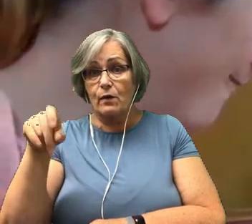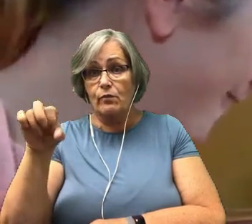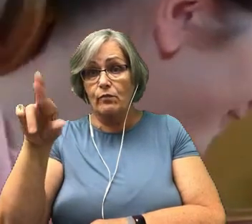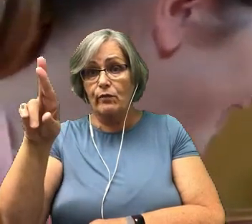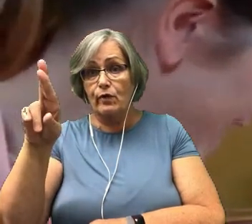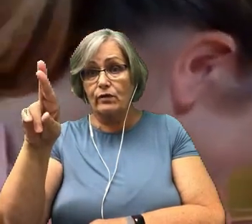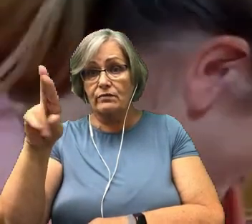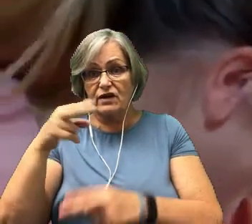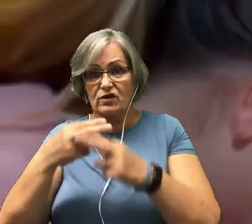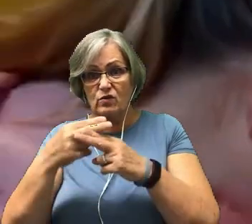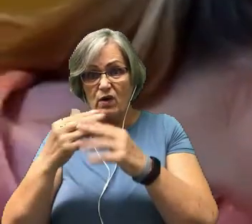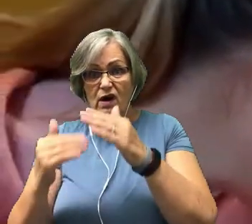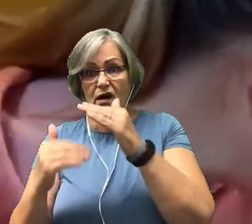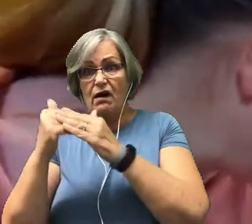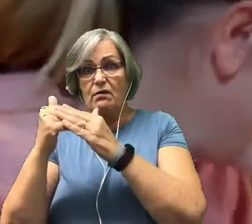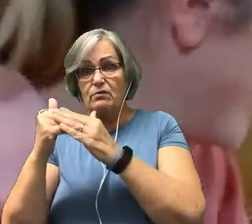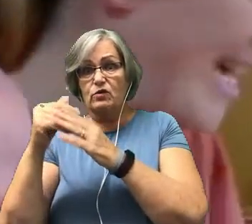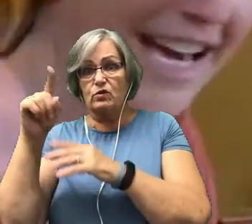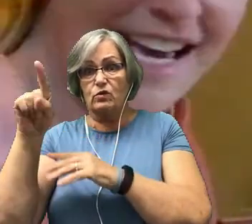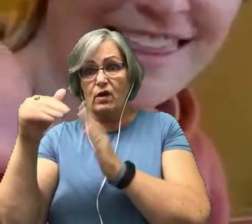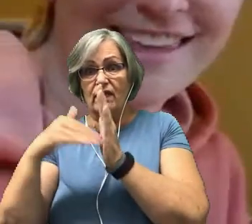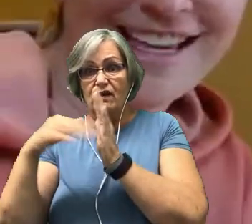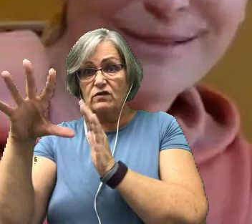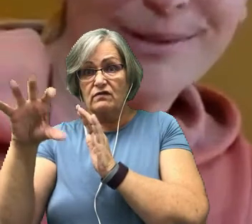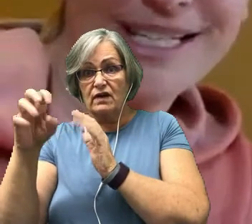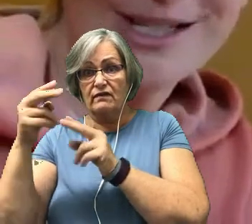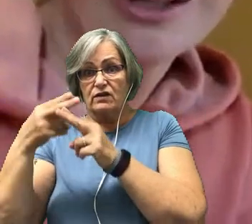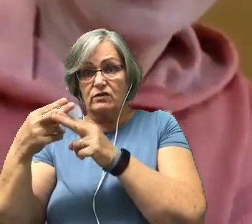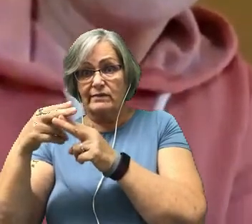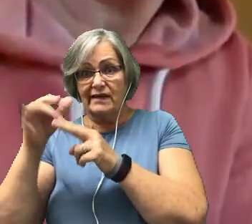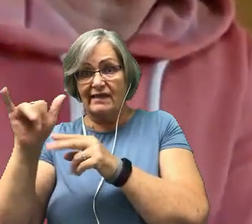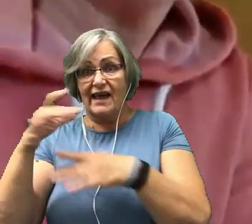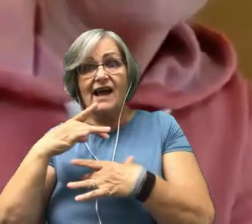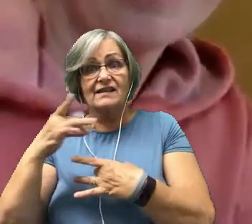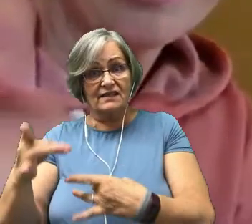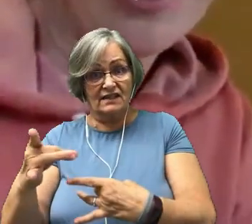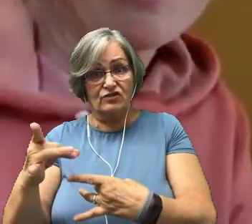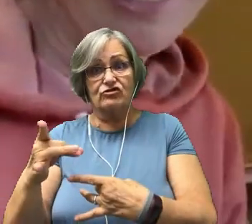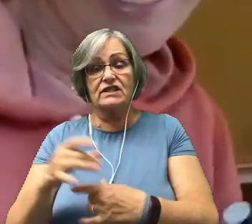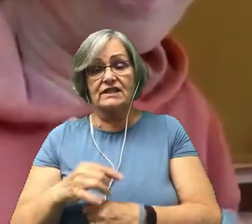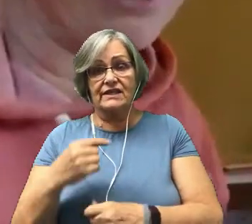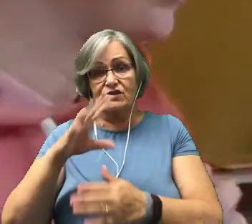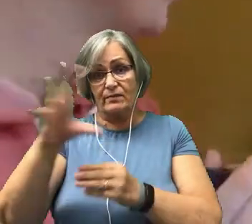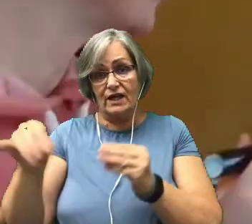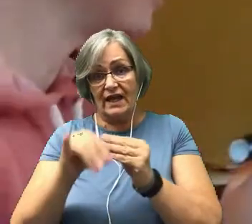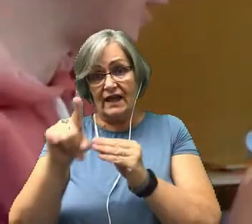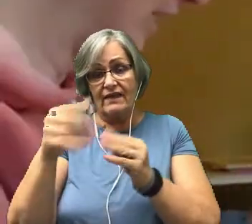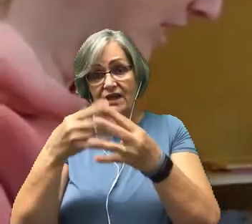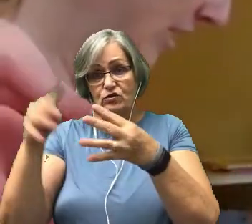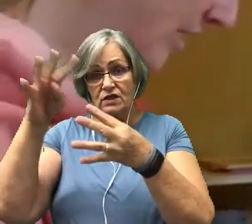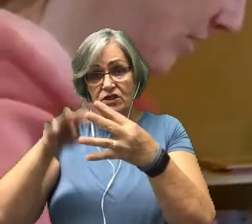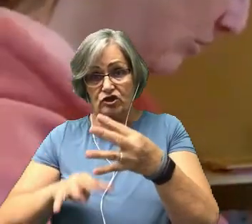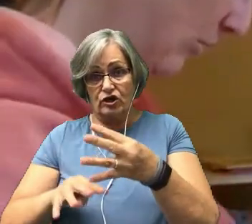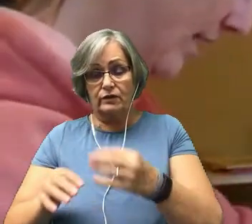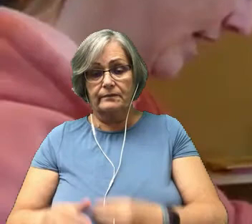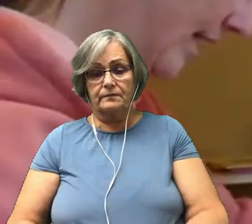up to 1,500 pounds, I think that's pretty interesting. So I'm going to add that to our chart.